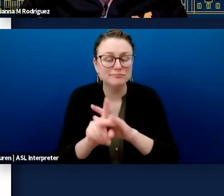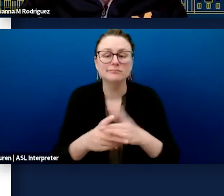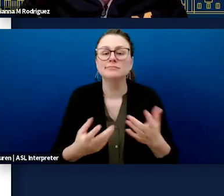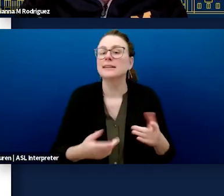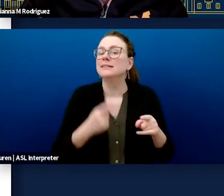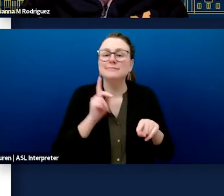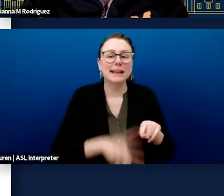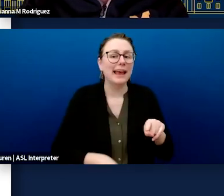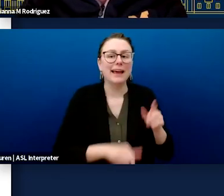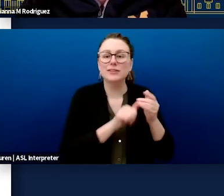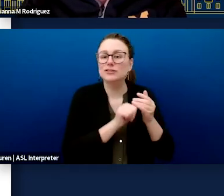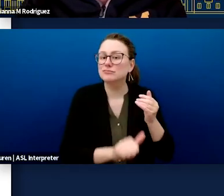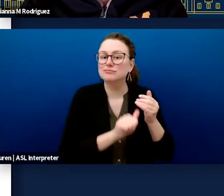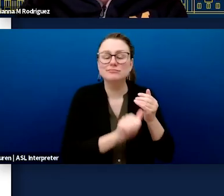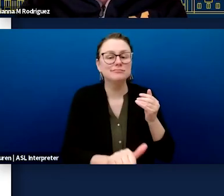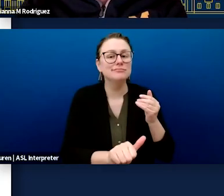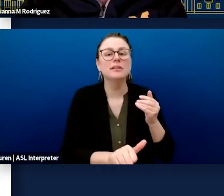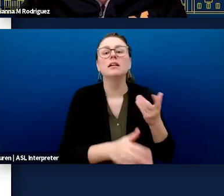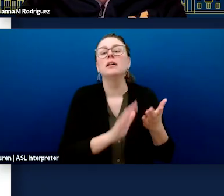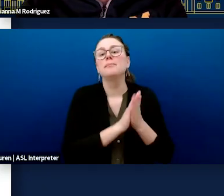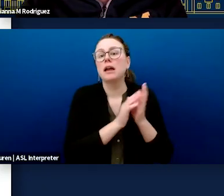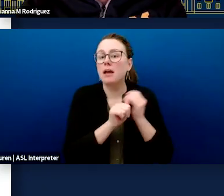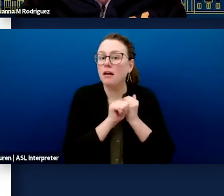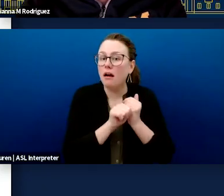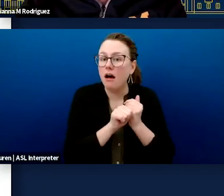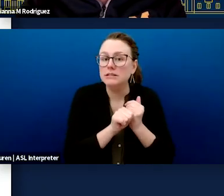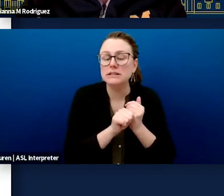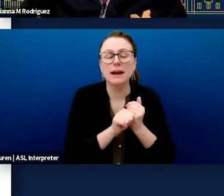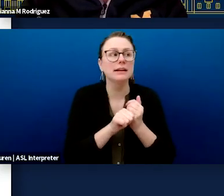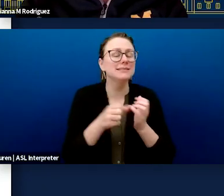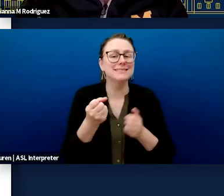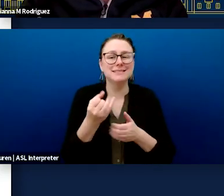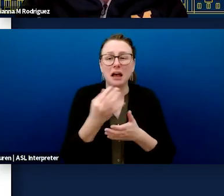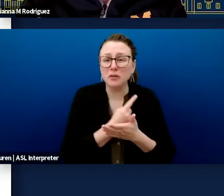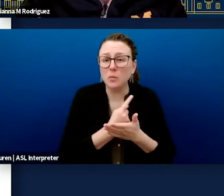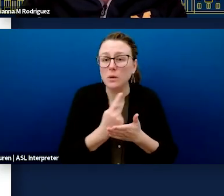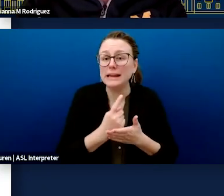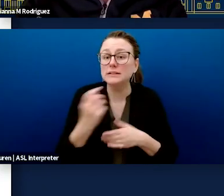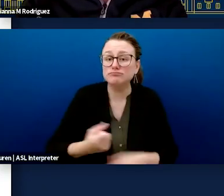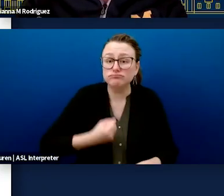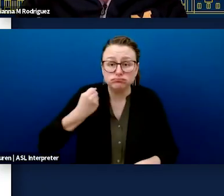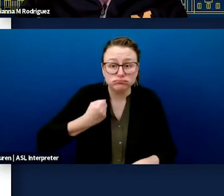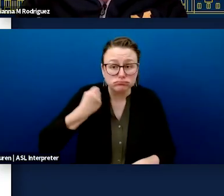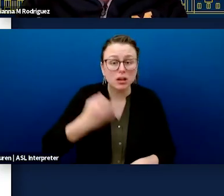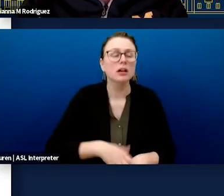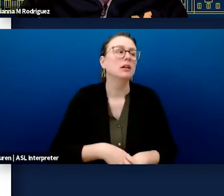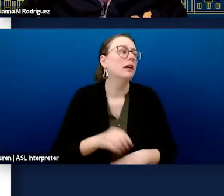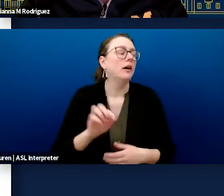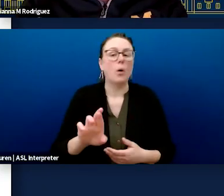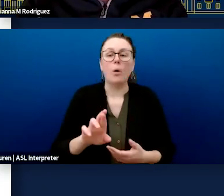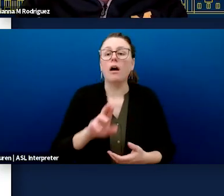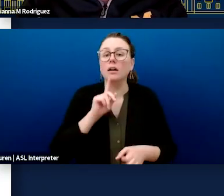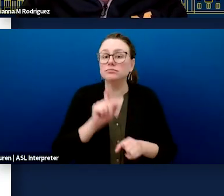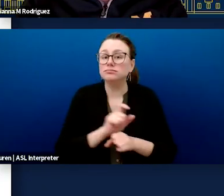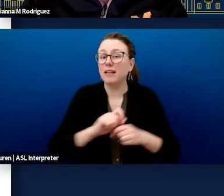empty regularly, and they start getting constipated, weeks at a time, or if they start having significant